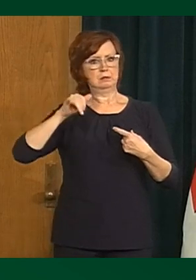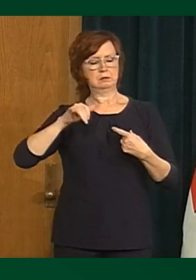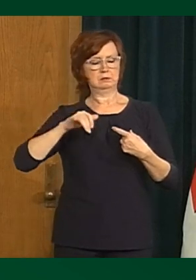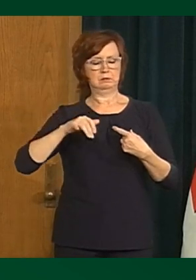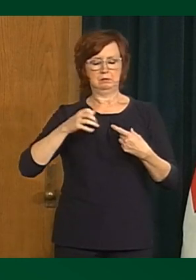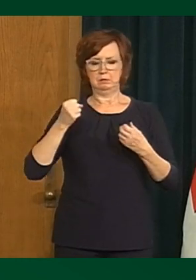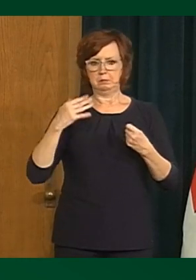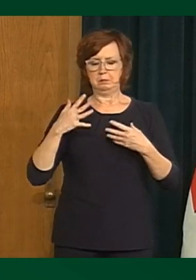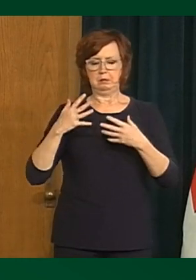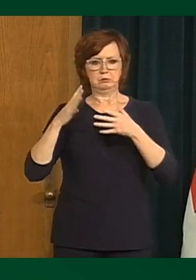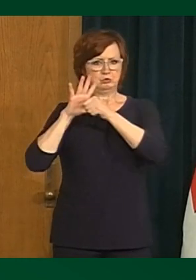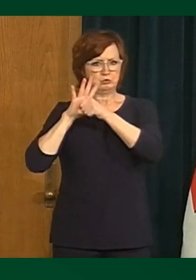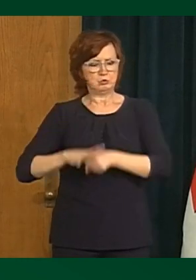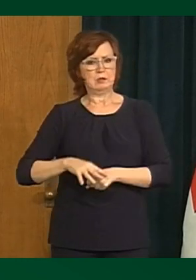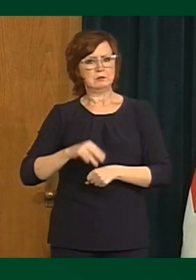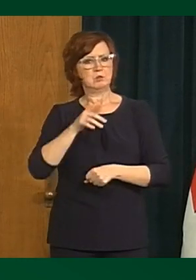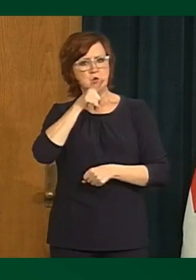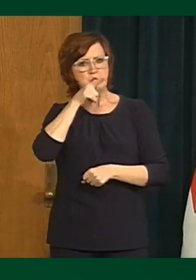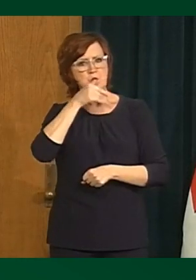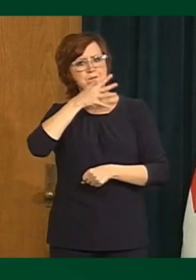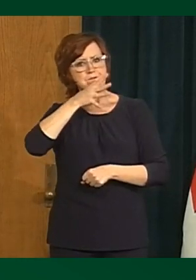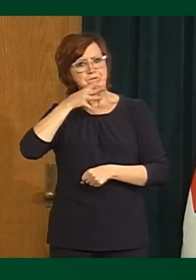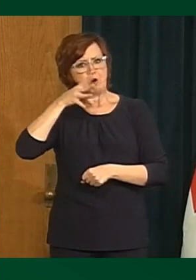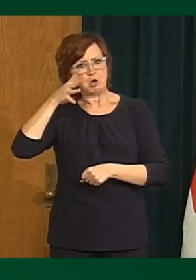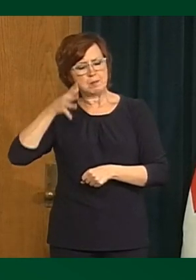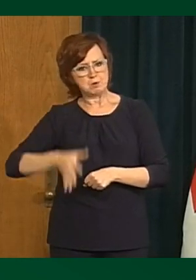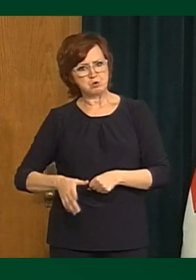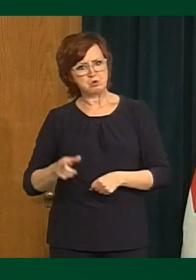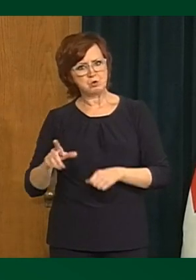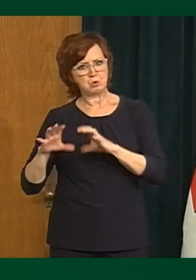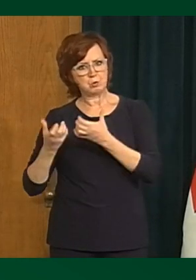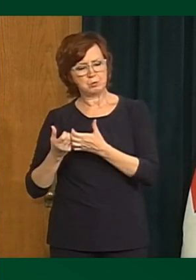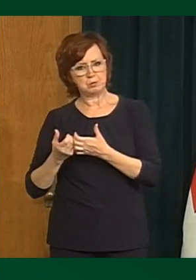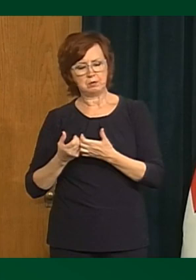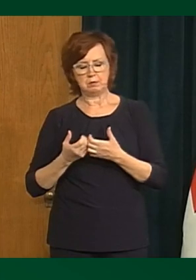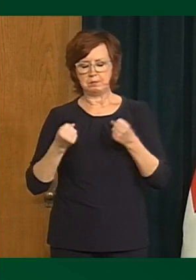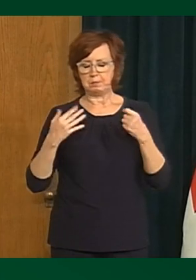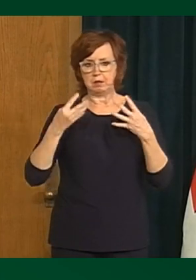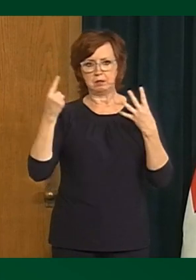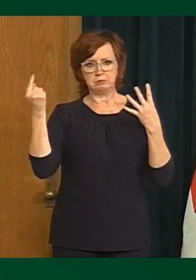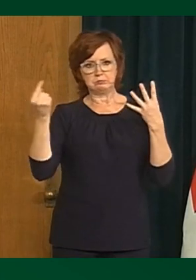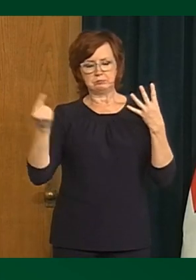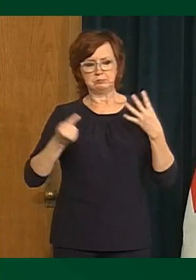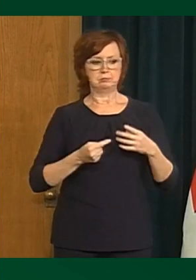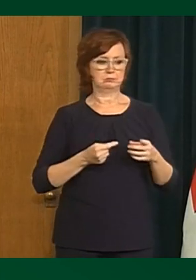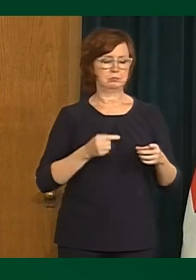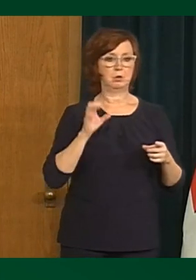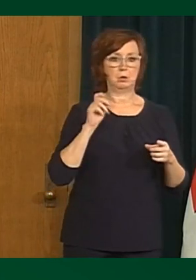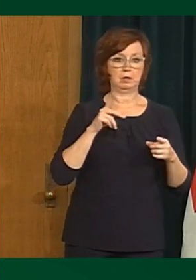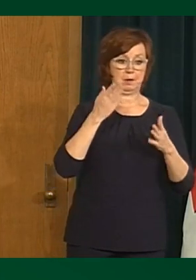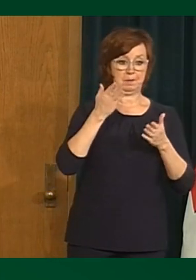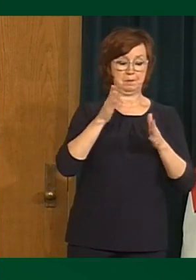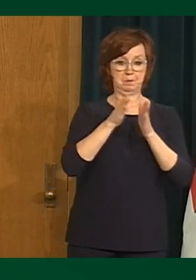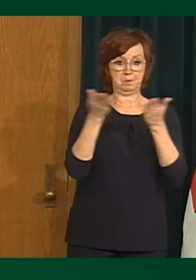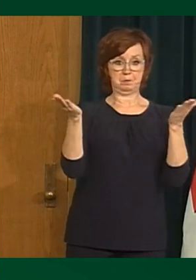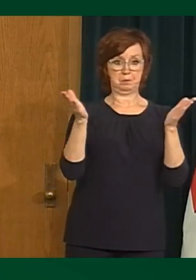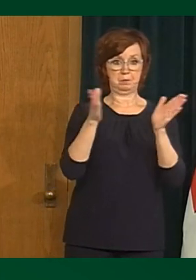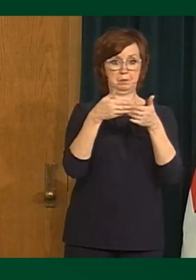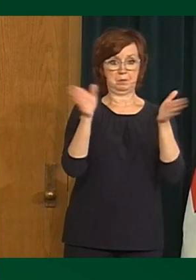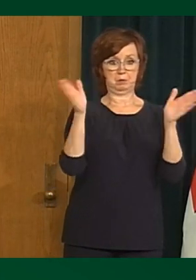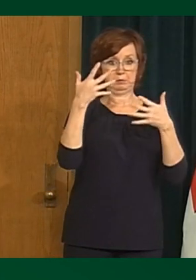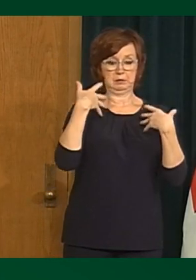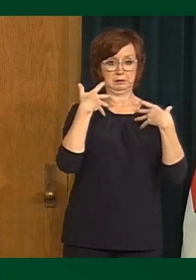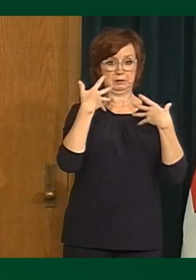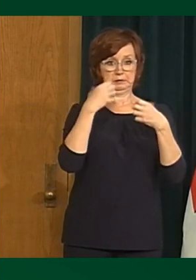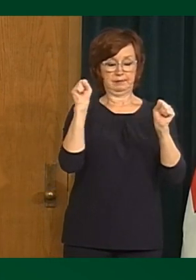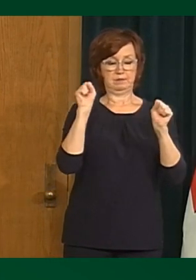viable concern right now, or if it's something that you're going to have to just watch play out. With respect to public safety, I'm sure there'd be recommendations that would be made either by